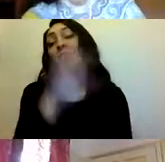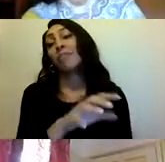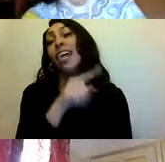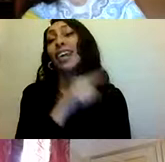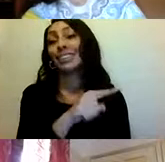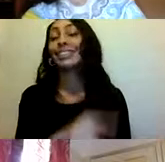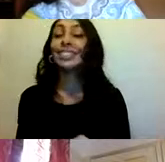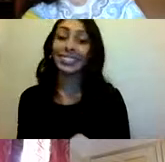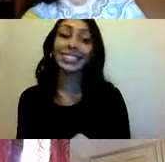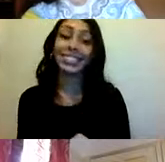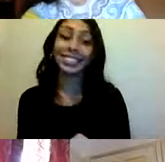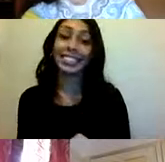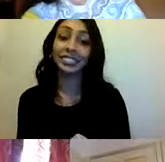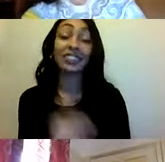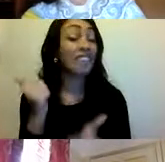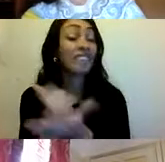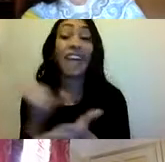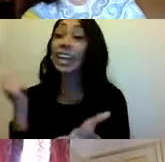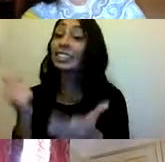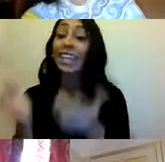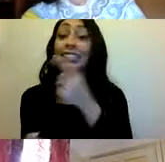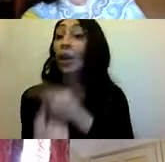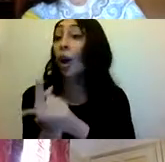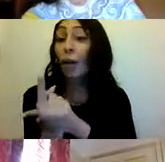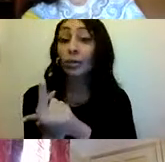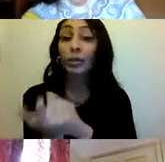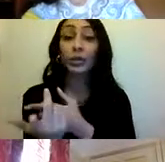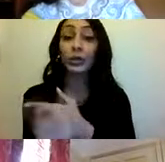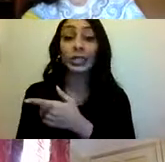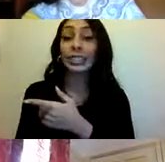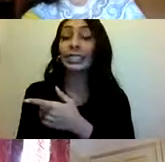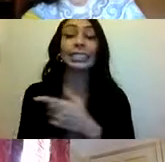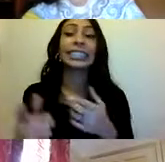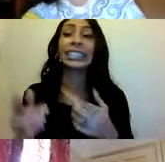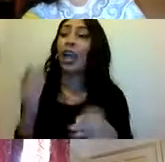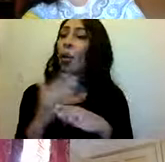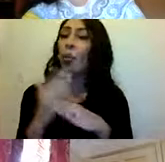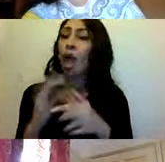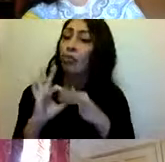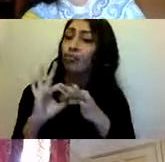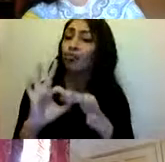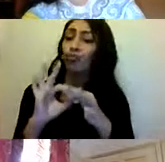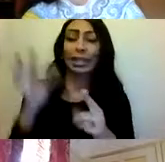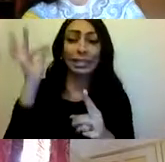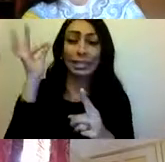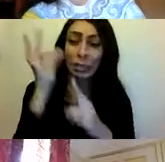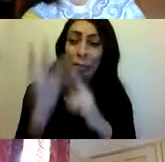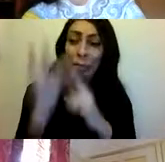it's a fantastic opportunity to work with a really, really special collection.